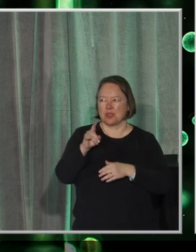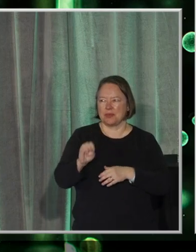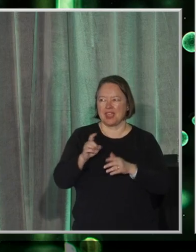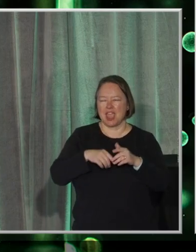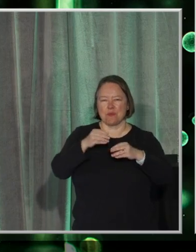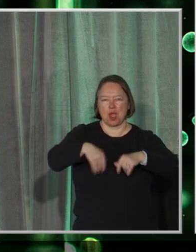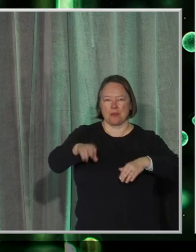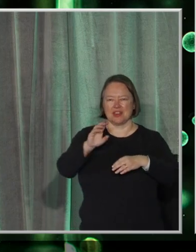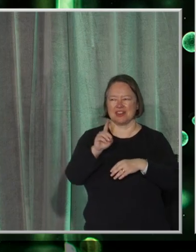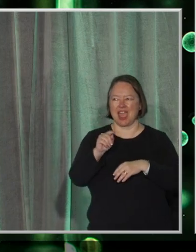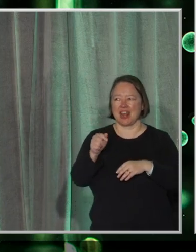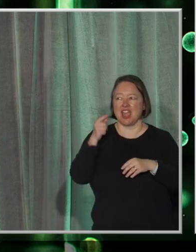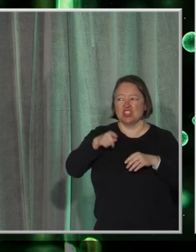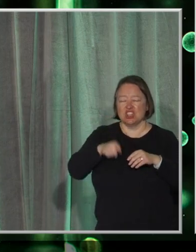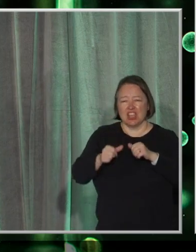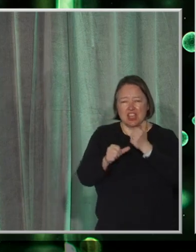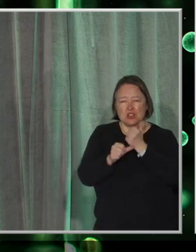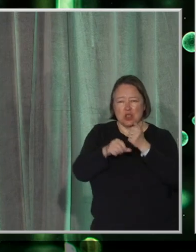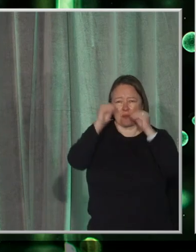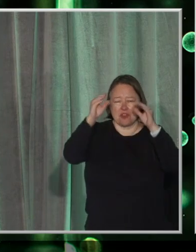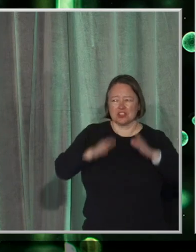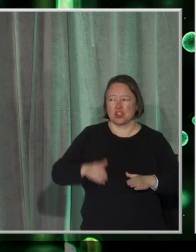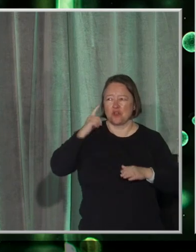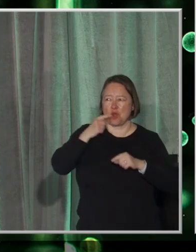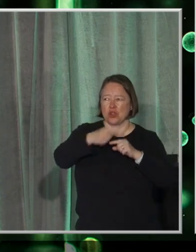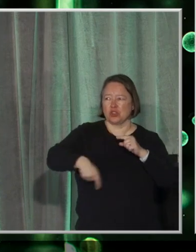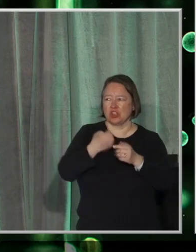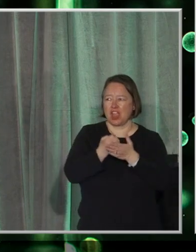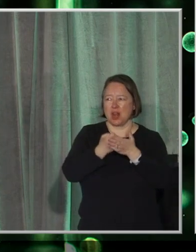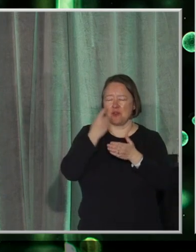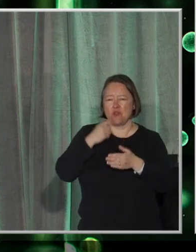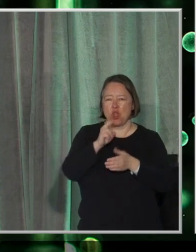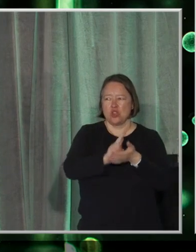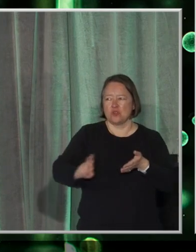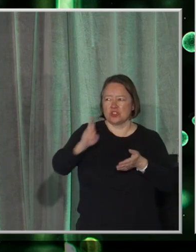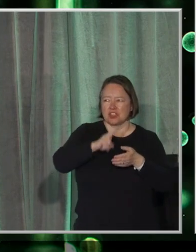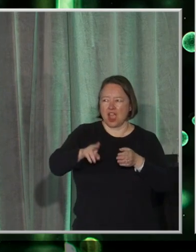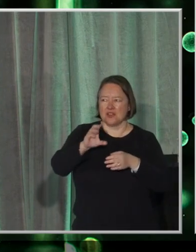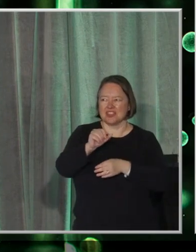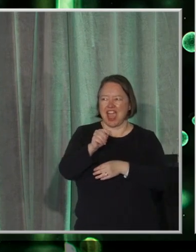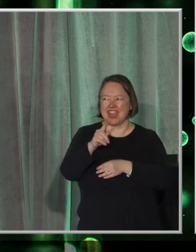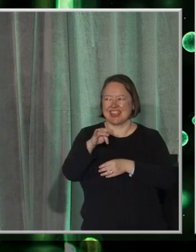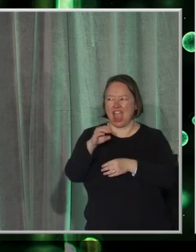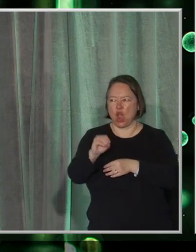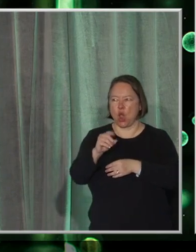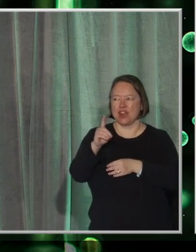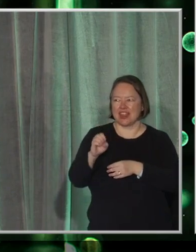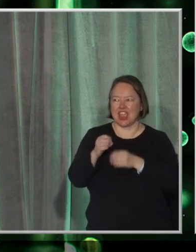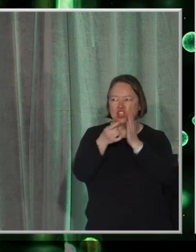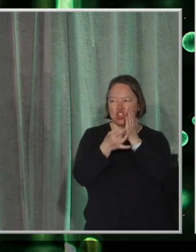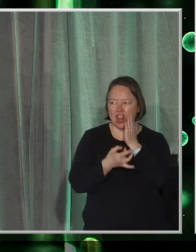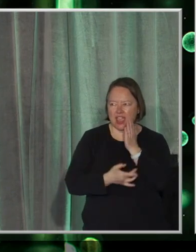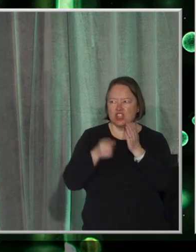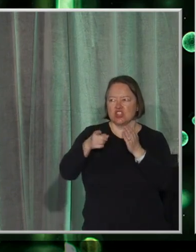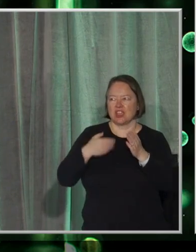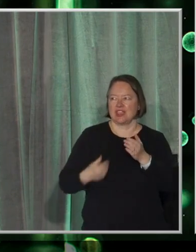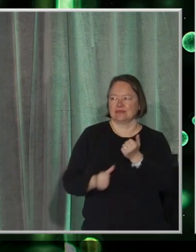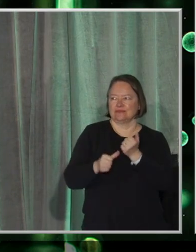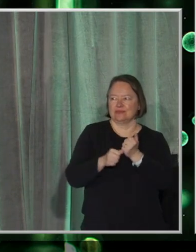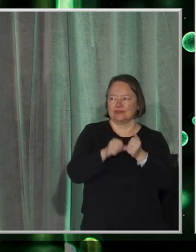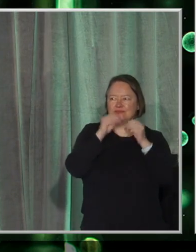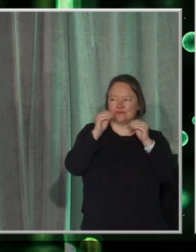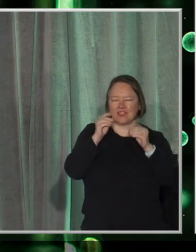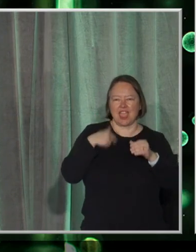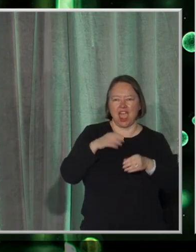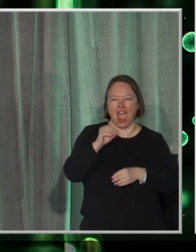circular economy at the Universidad de Santiago de Chile, and as an associate fellow at Oxford University, she